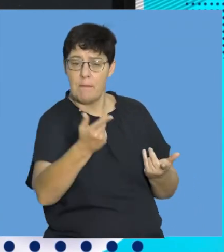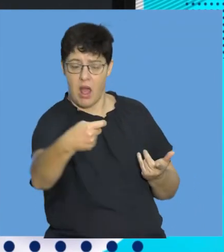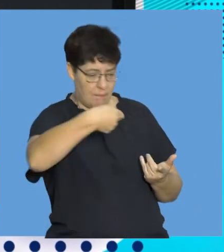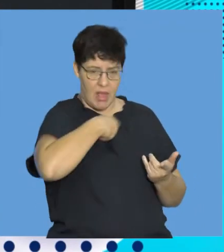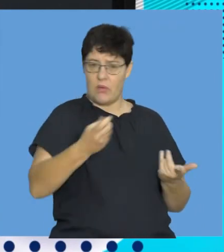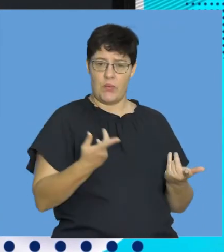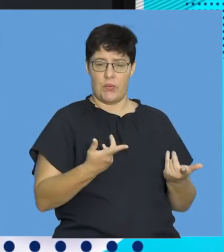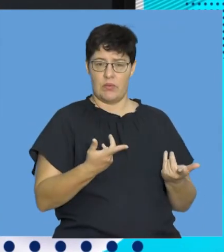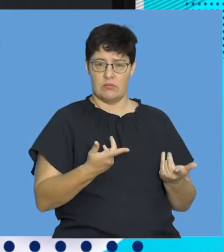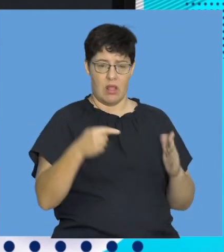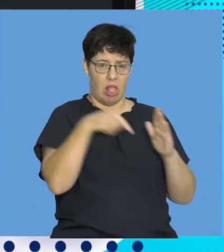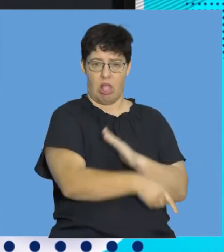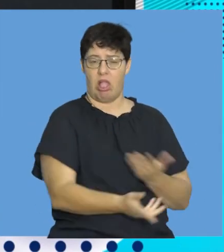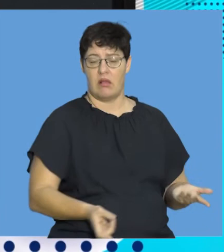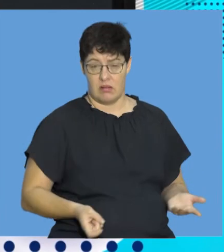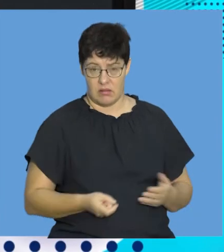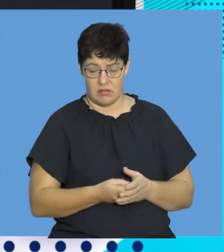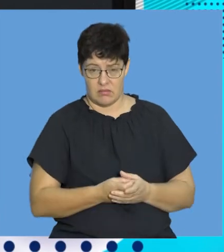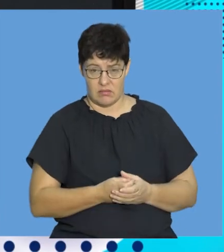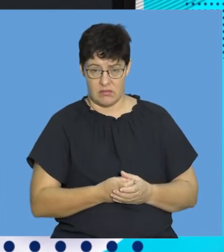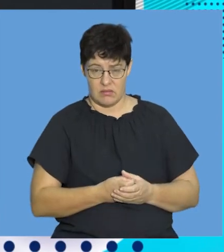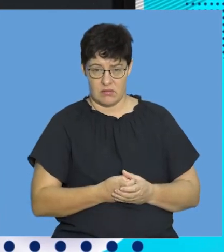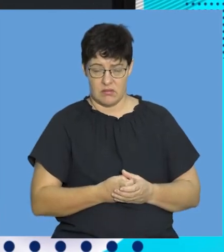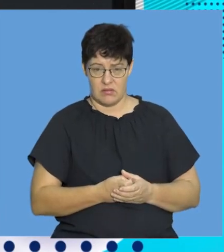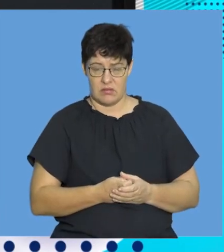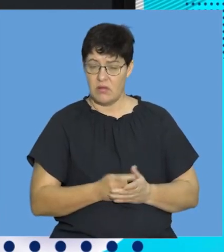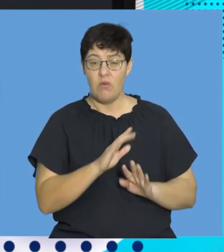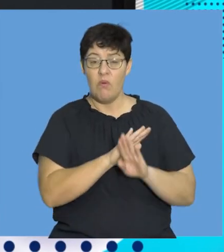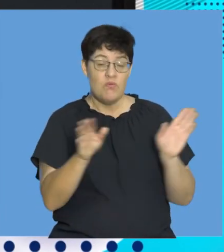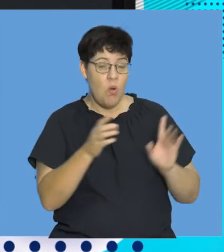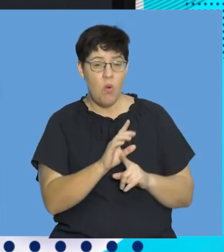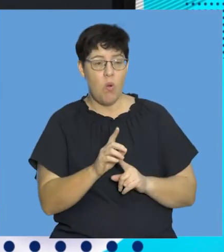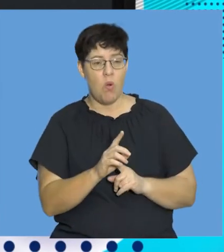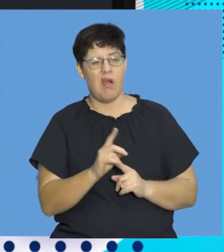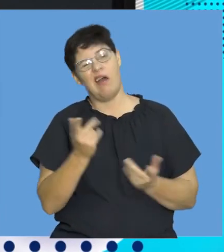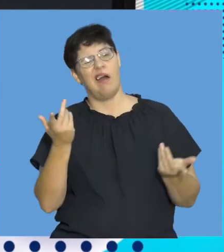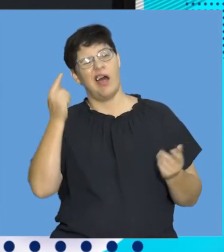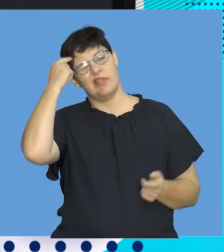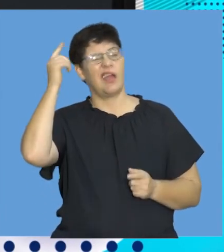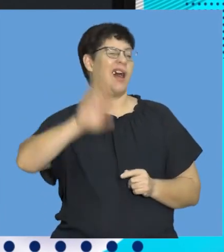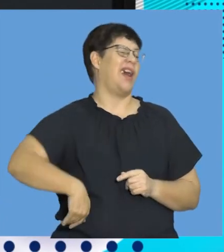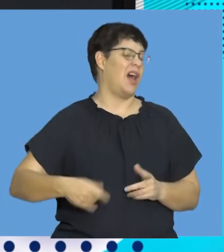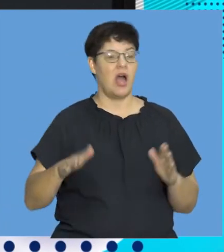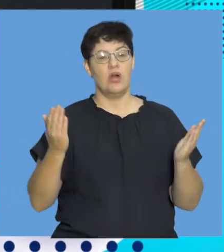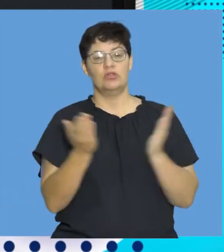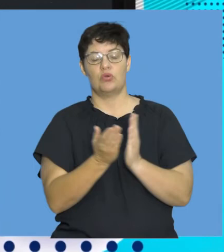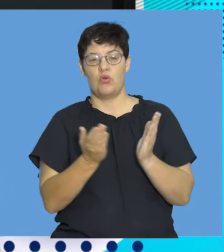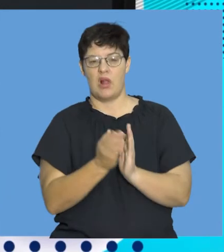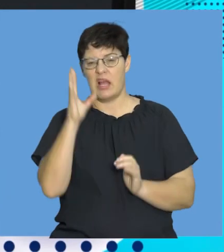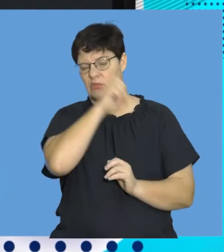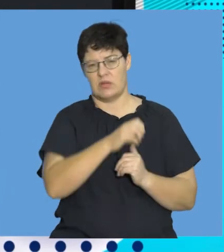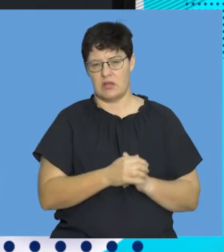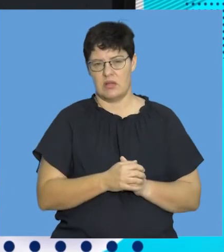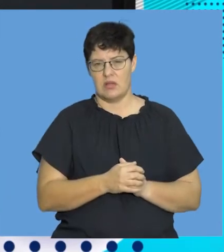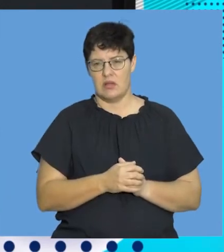further explanation on bad debts. Don't take for granted in a school situation where you assume